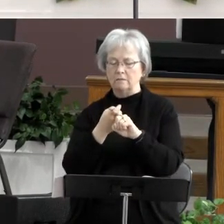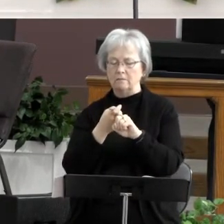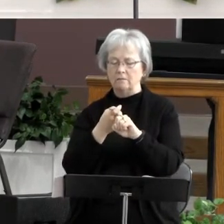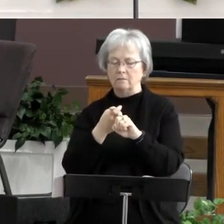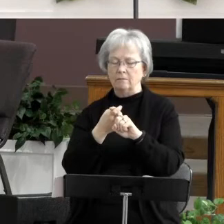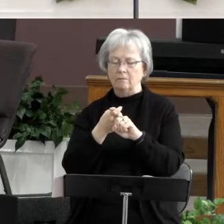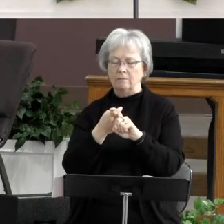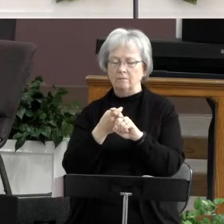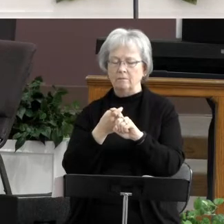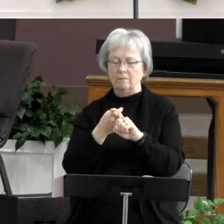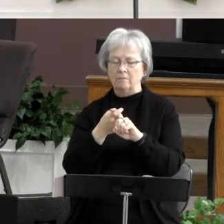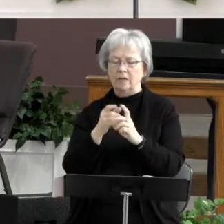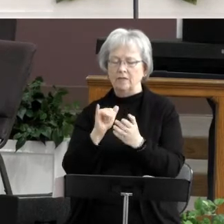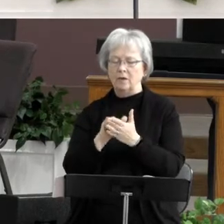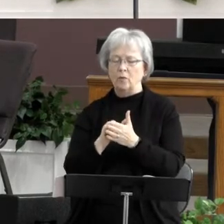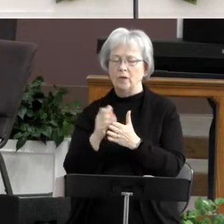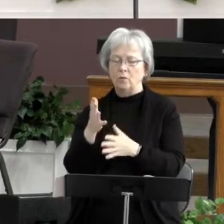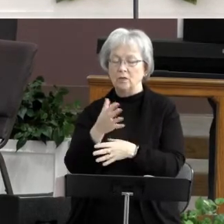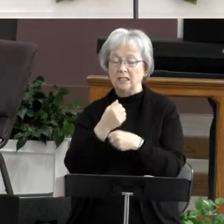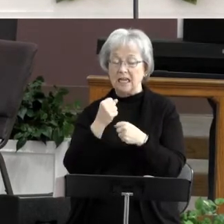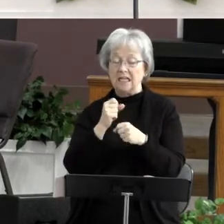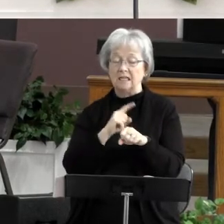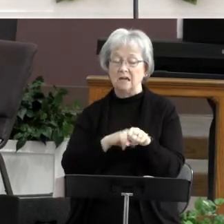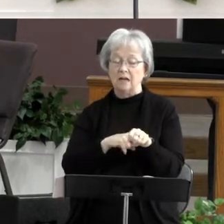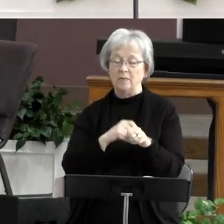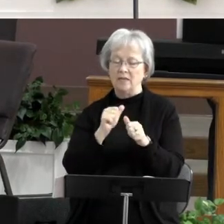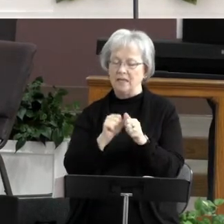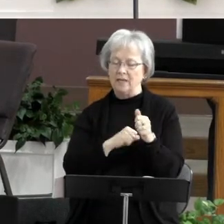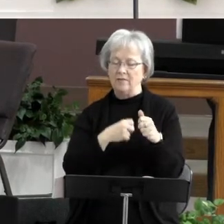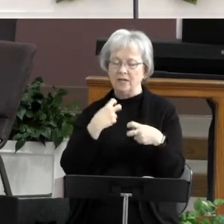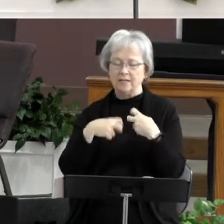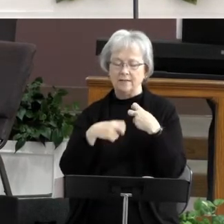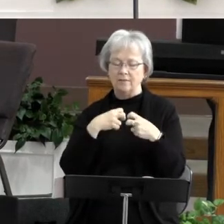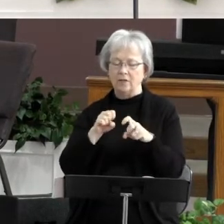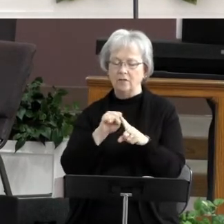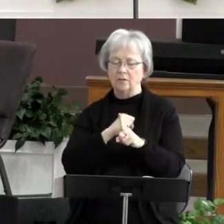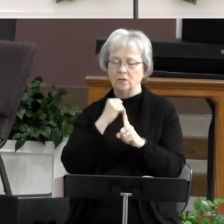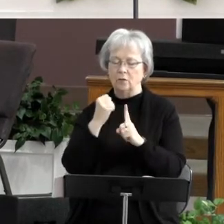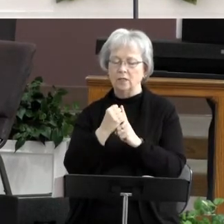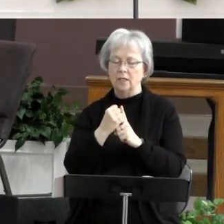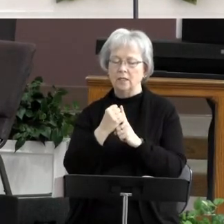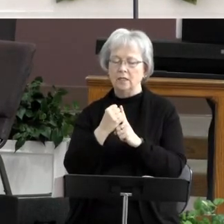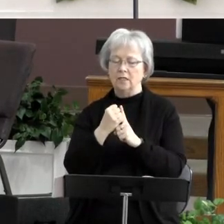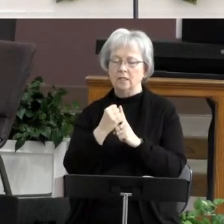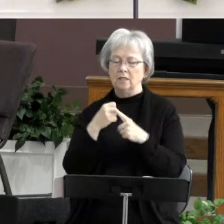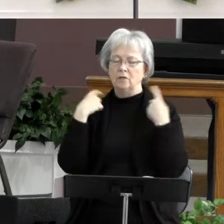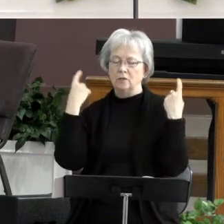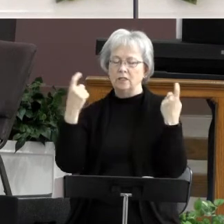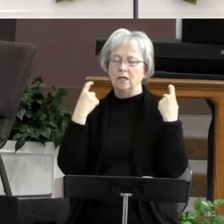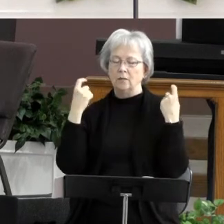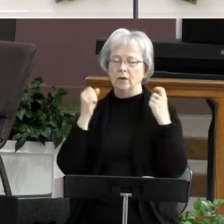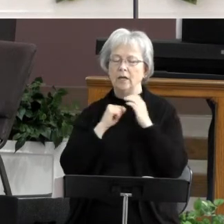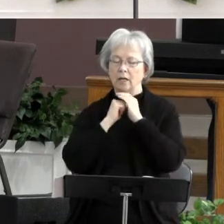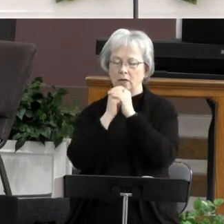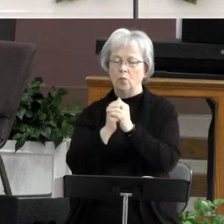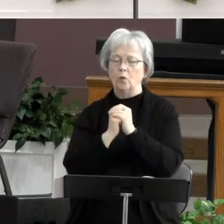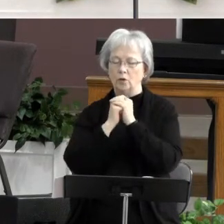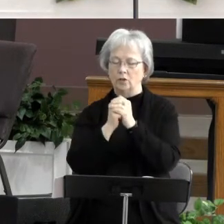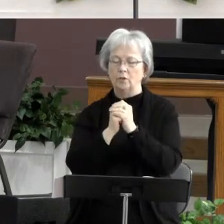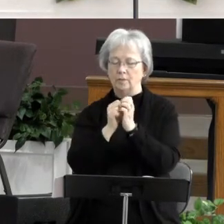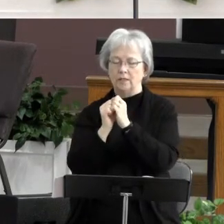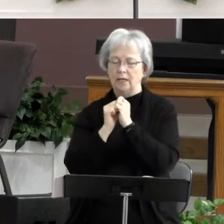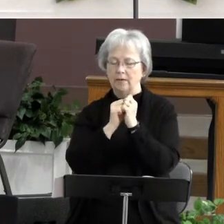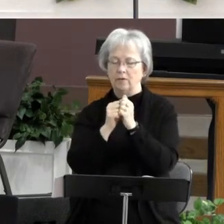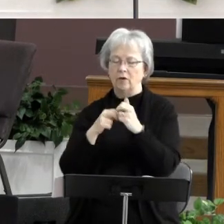take time, even in difficult situations, to celebrate and worship together and